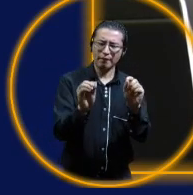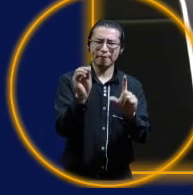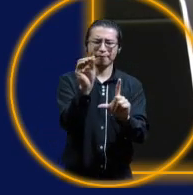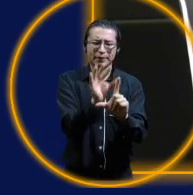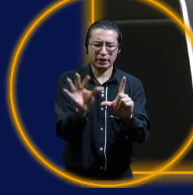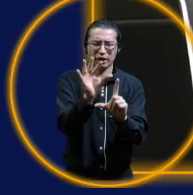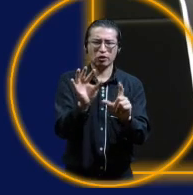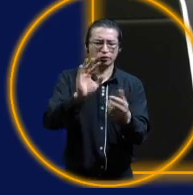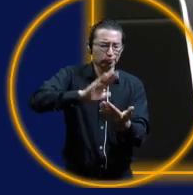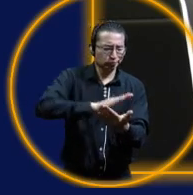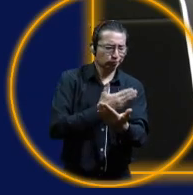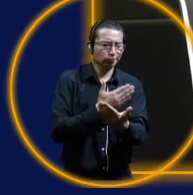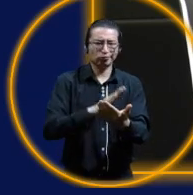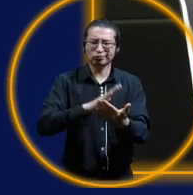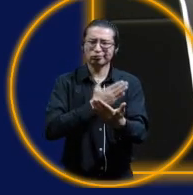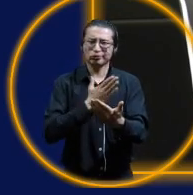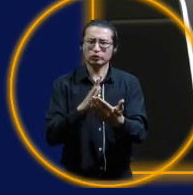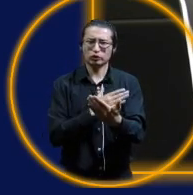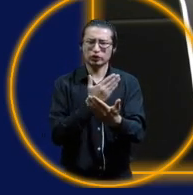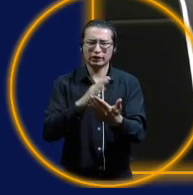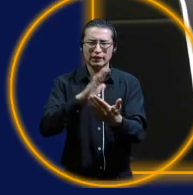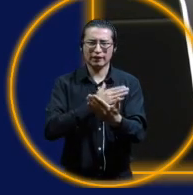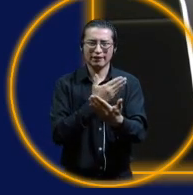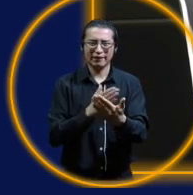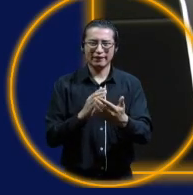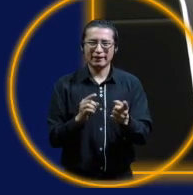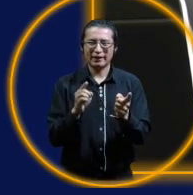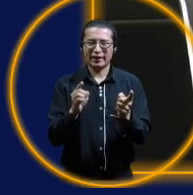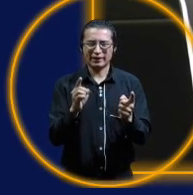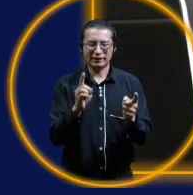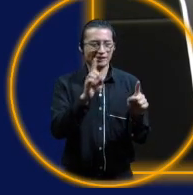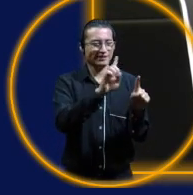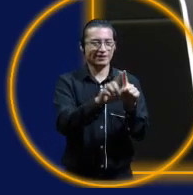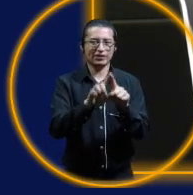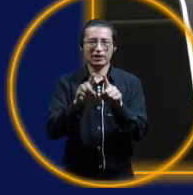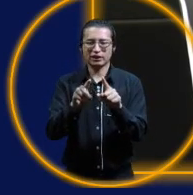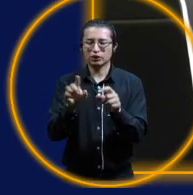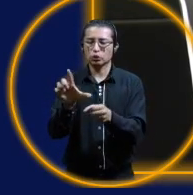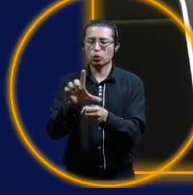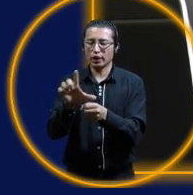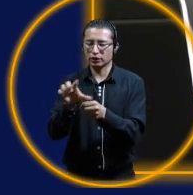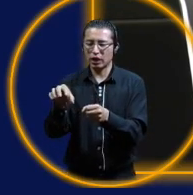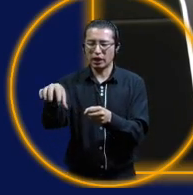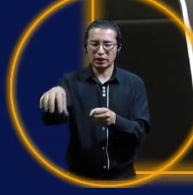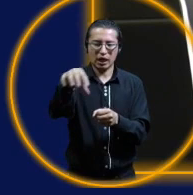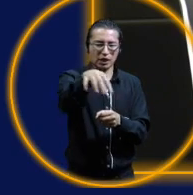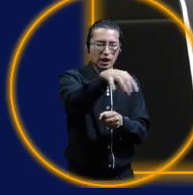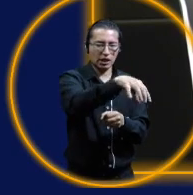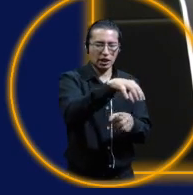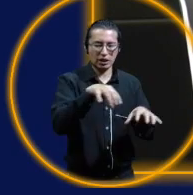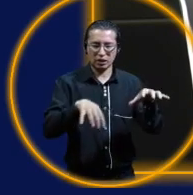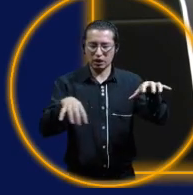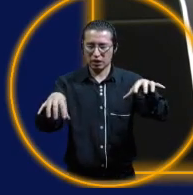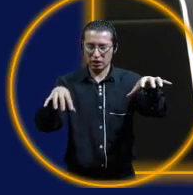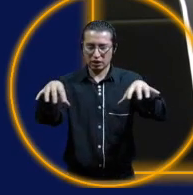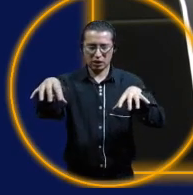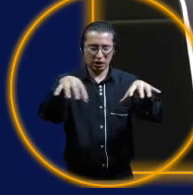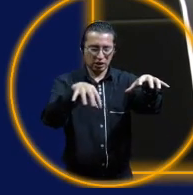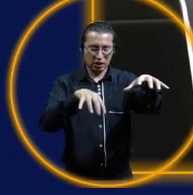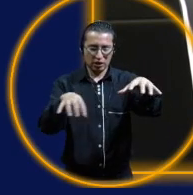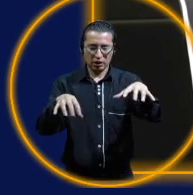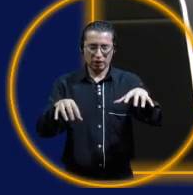she lip syncs in different locations, in different like cool